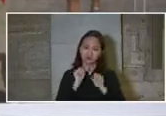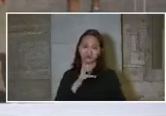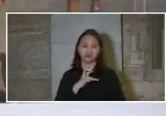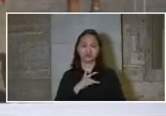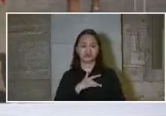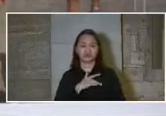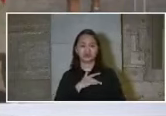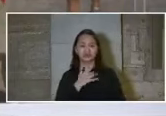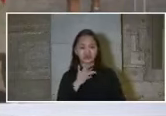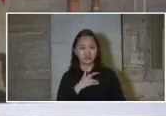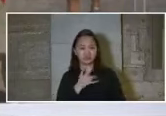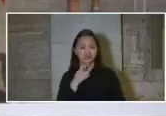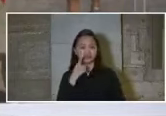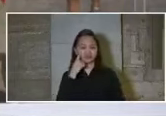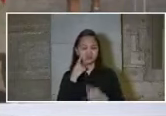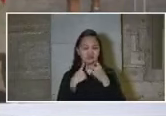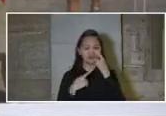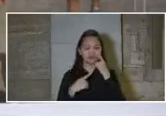he cried.